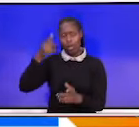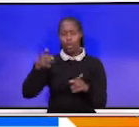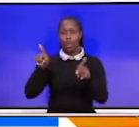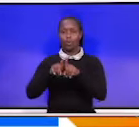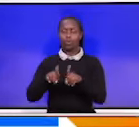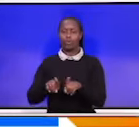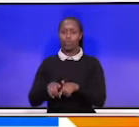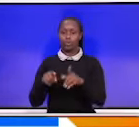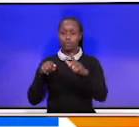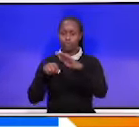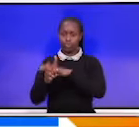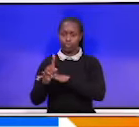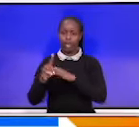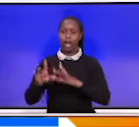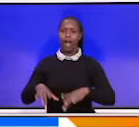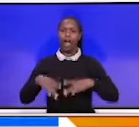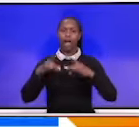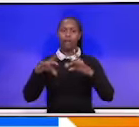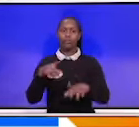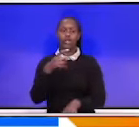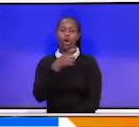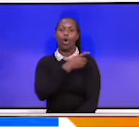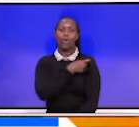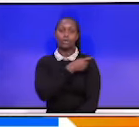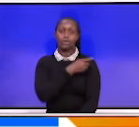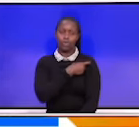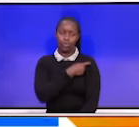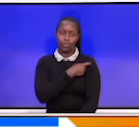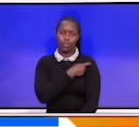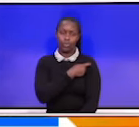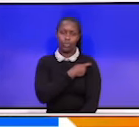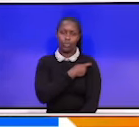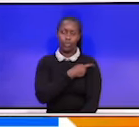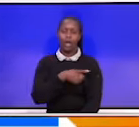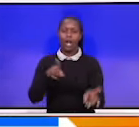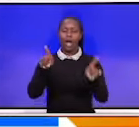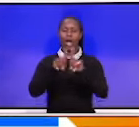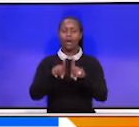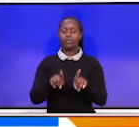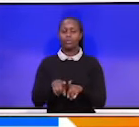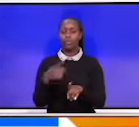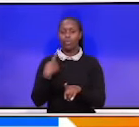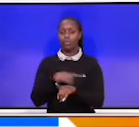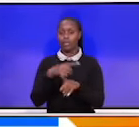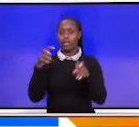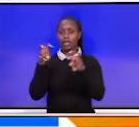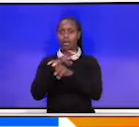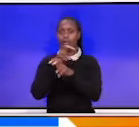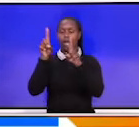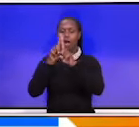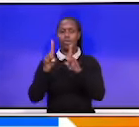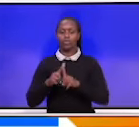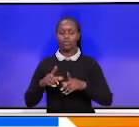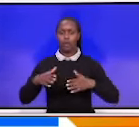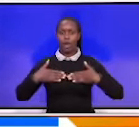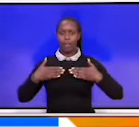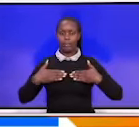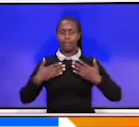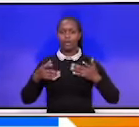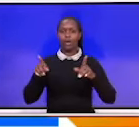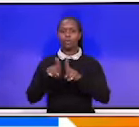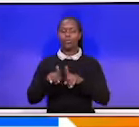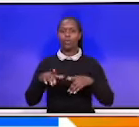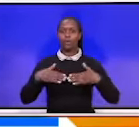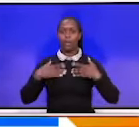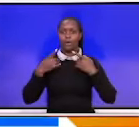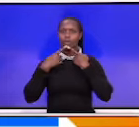Austrian hospitals. And we are also looking and proud, we are also proud to announce